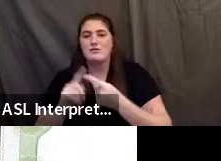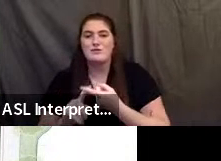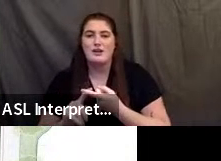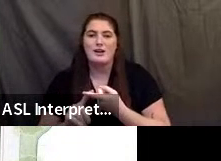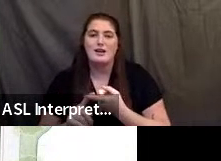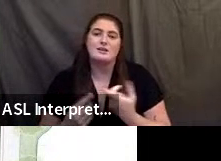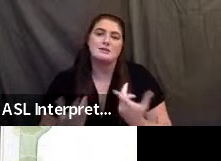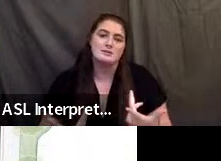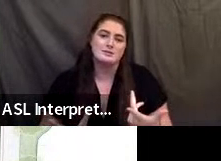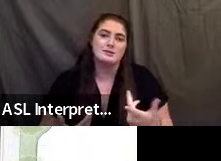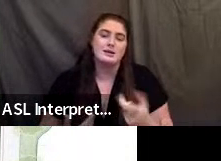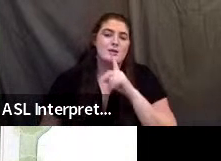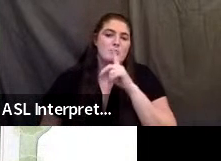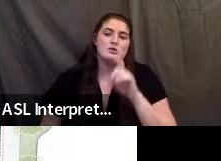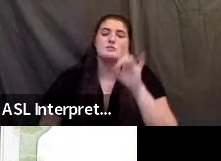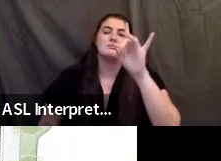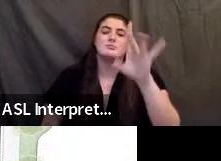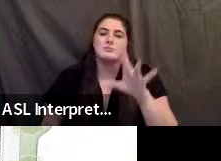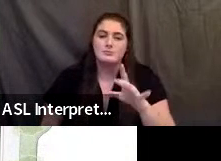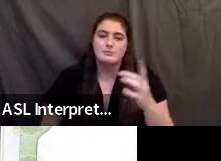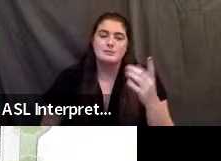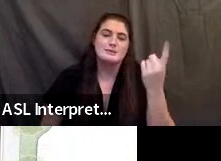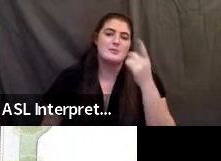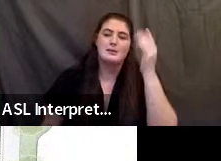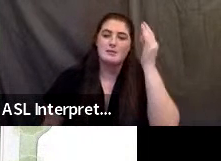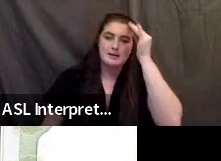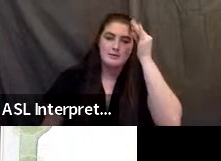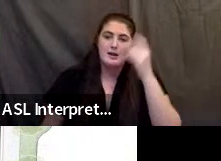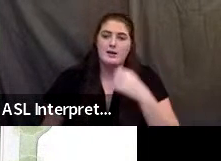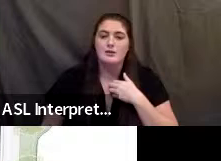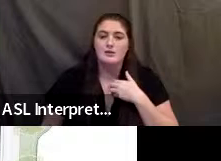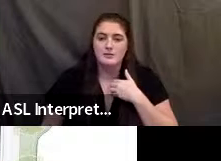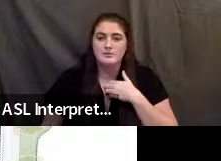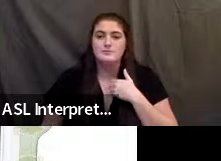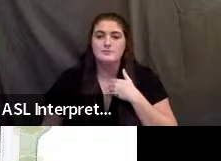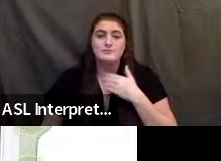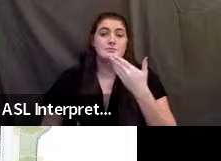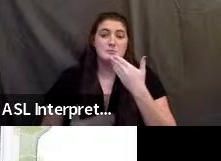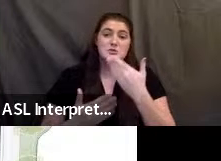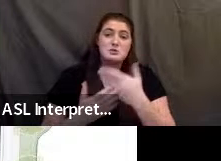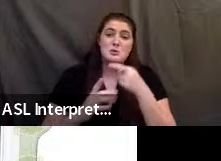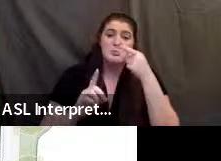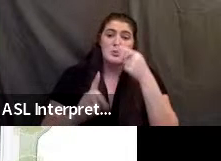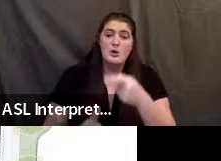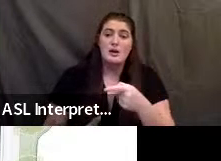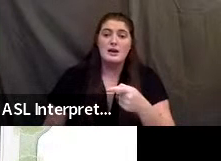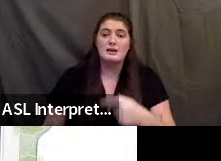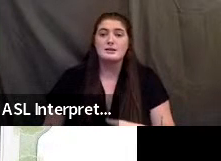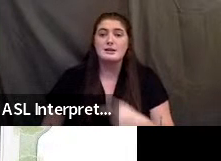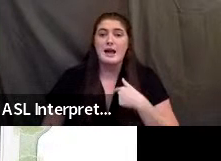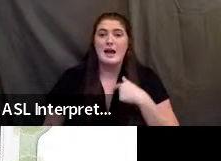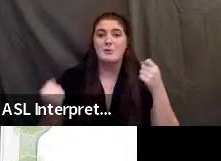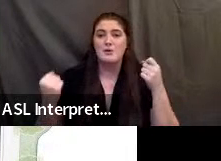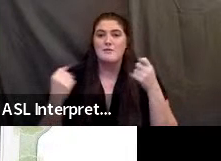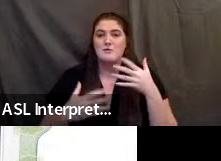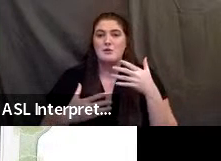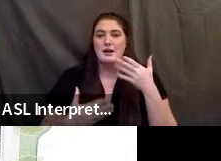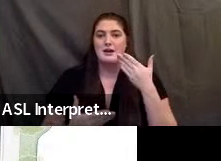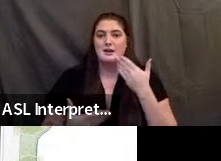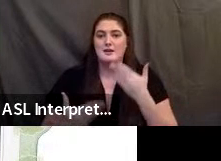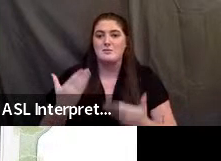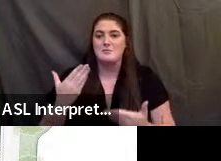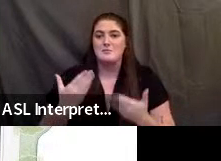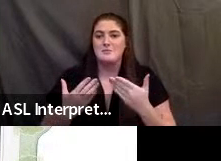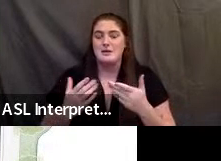somewhat, and I'm just throwing that out there as something to consider. Yeah, no, it's a good point. I'm afraid it might become